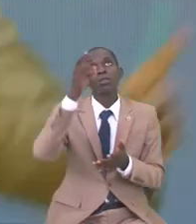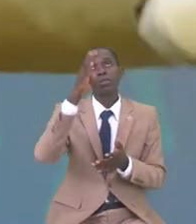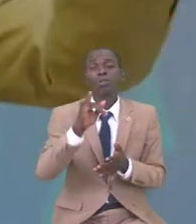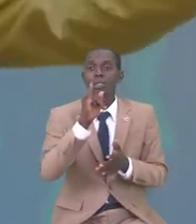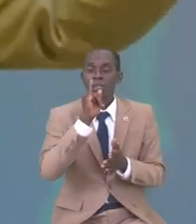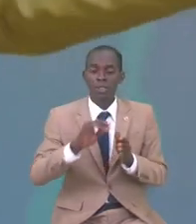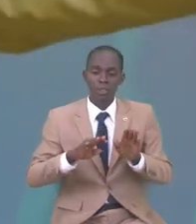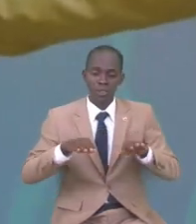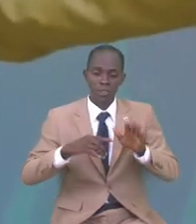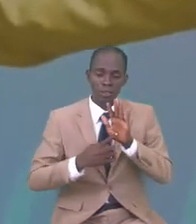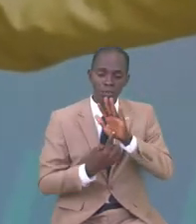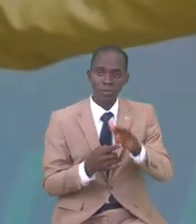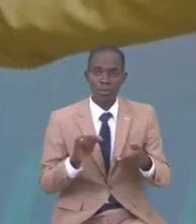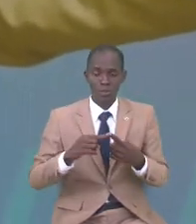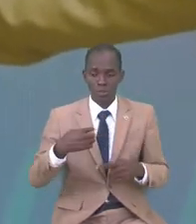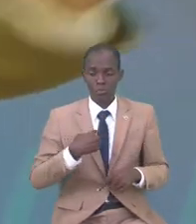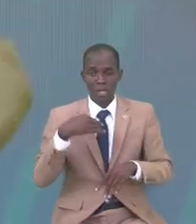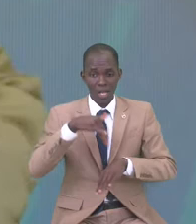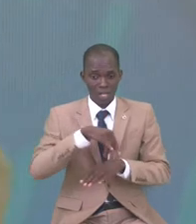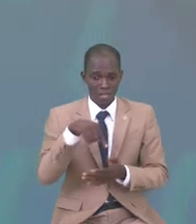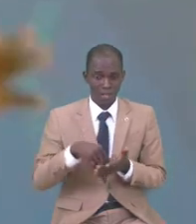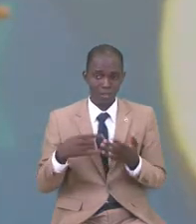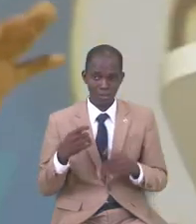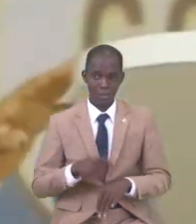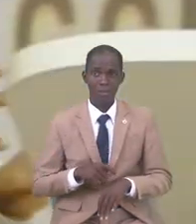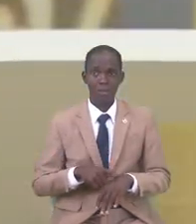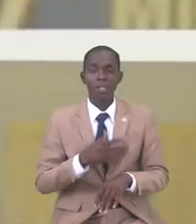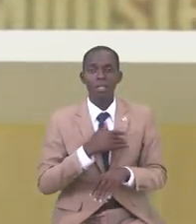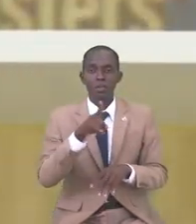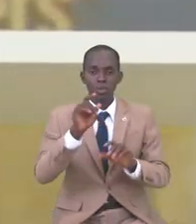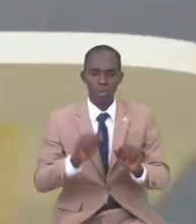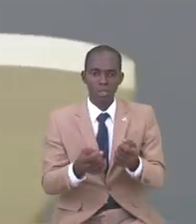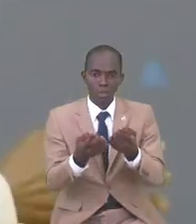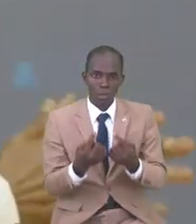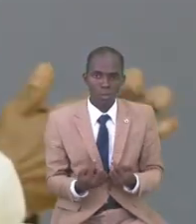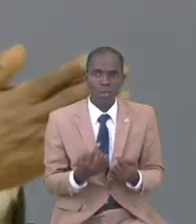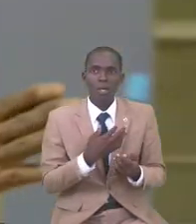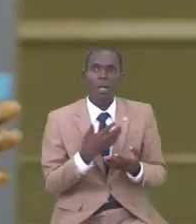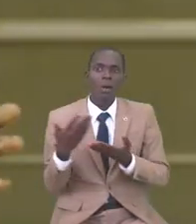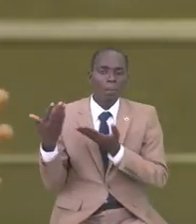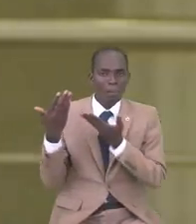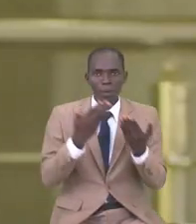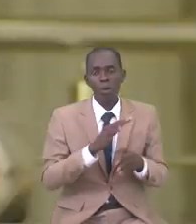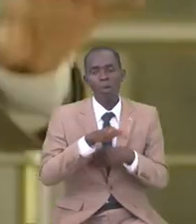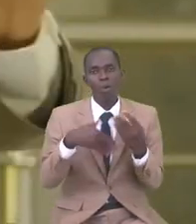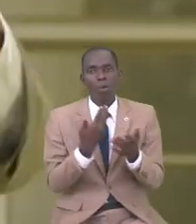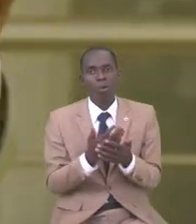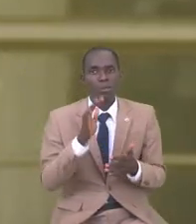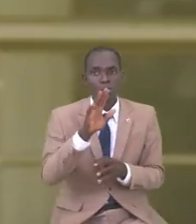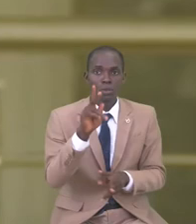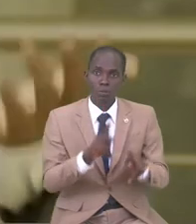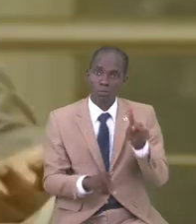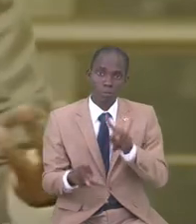me at this time, and you can come and bring all your people, don't